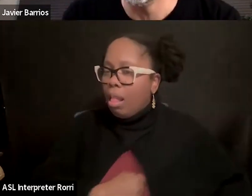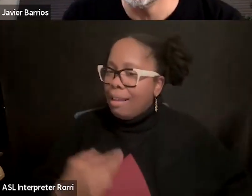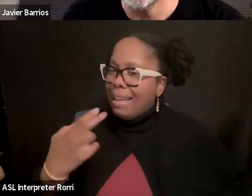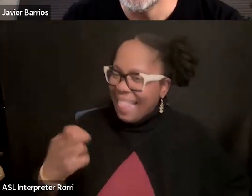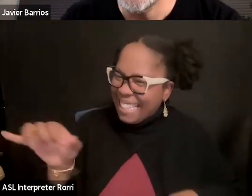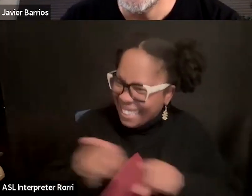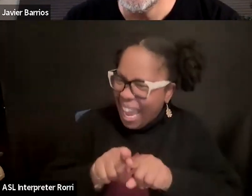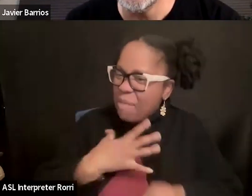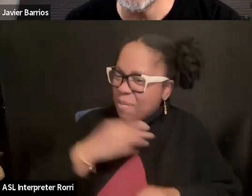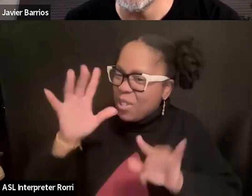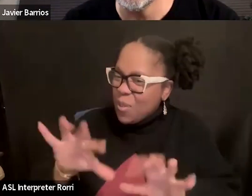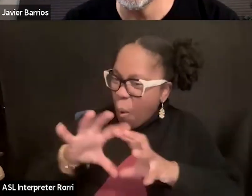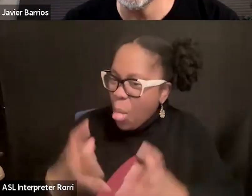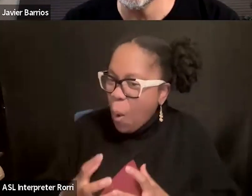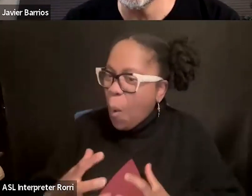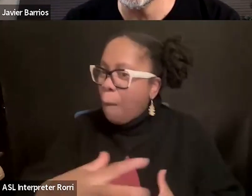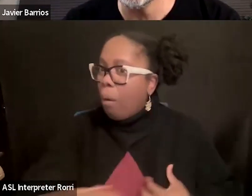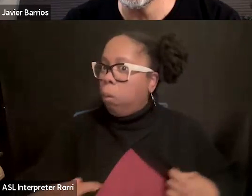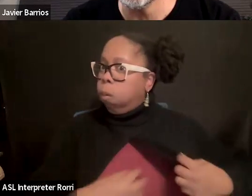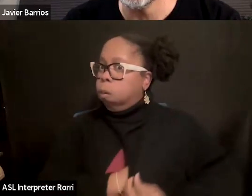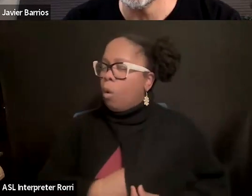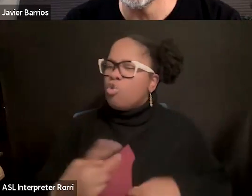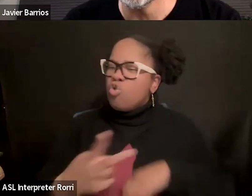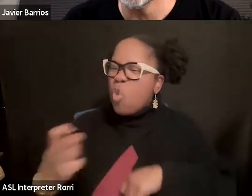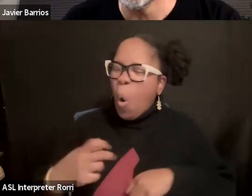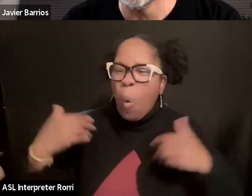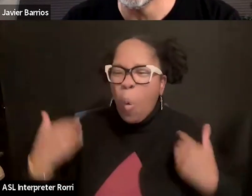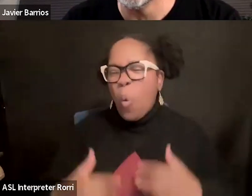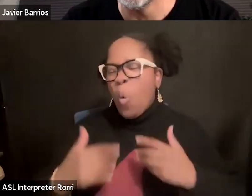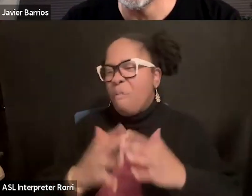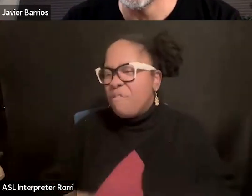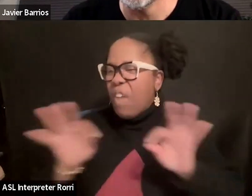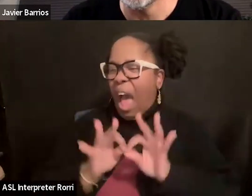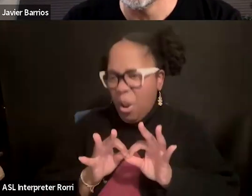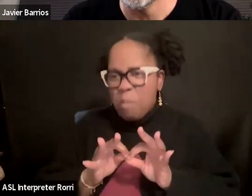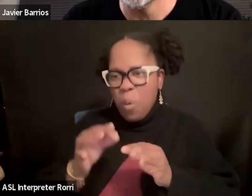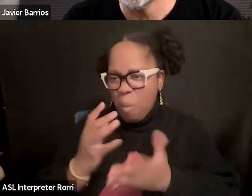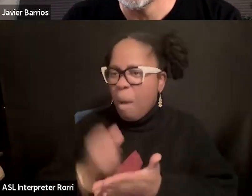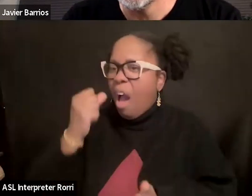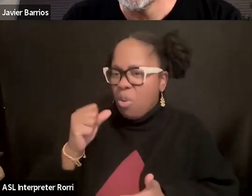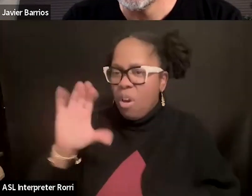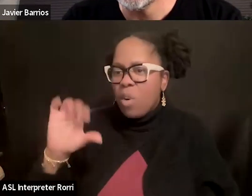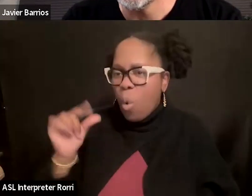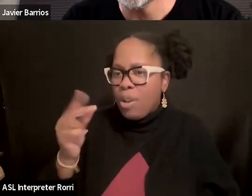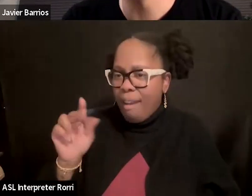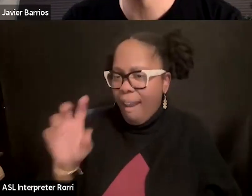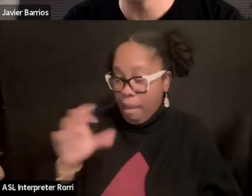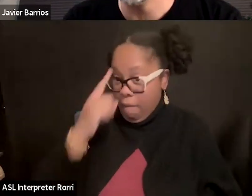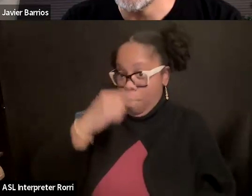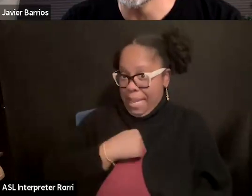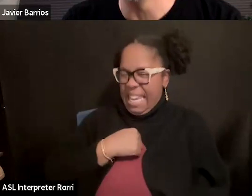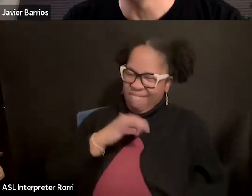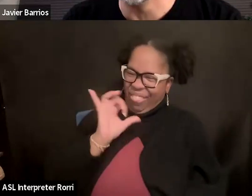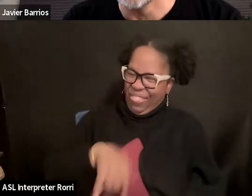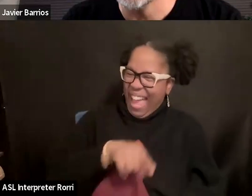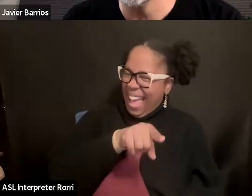like he stole this incredibly valuable bottle of whiskey, or bottle of cognac rather. So, to me, it was mostly about, it was about that, it